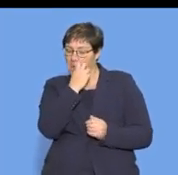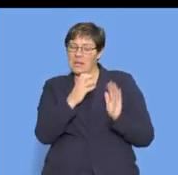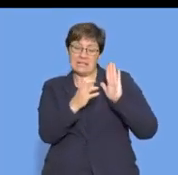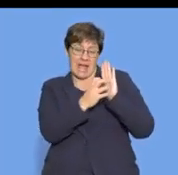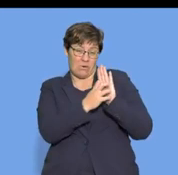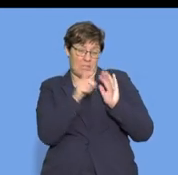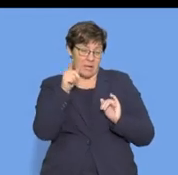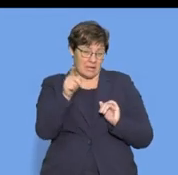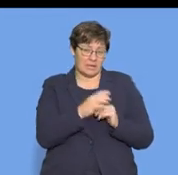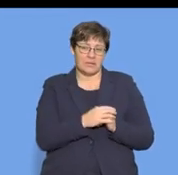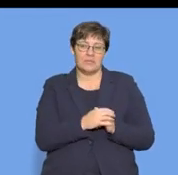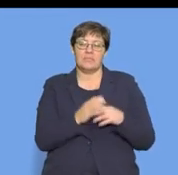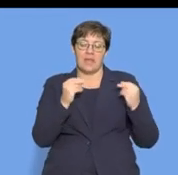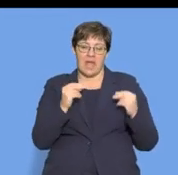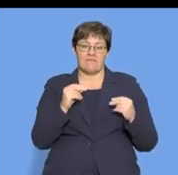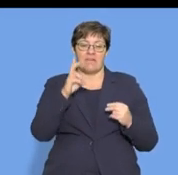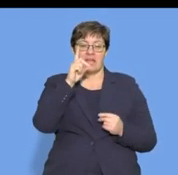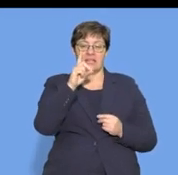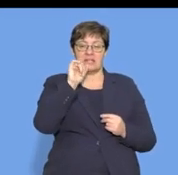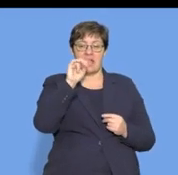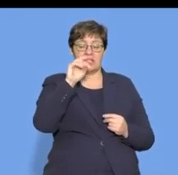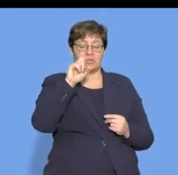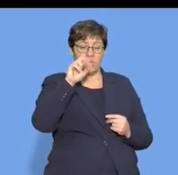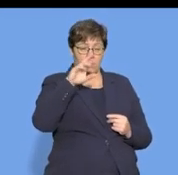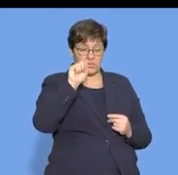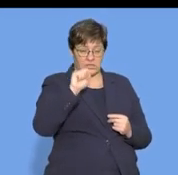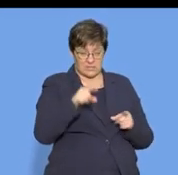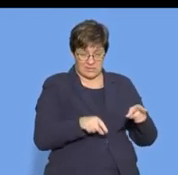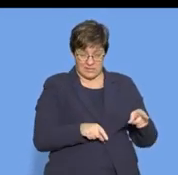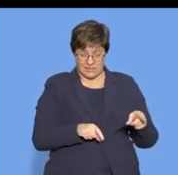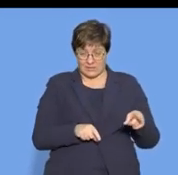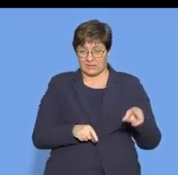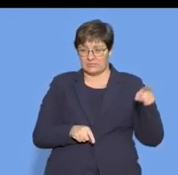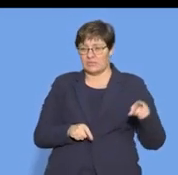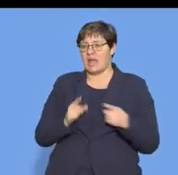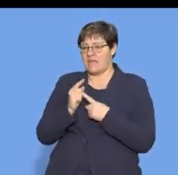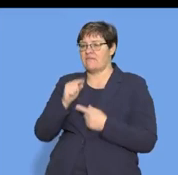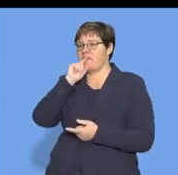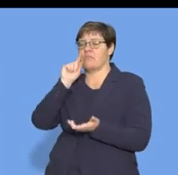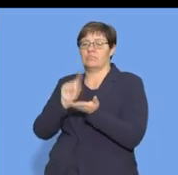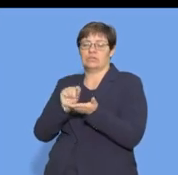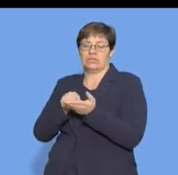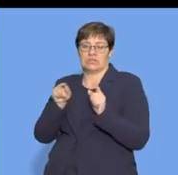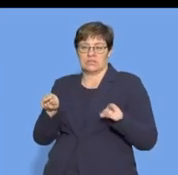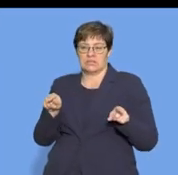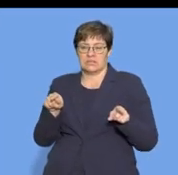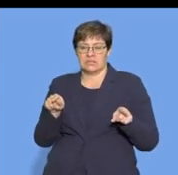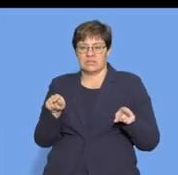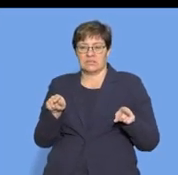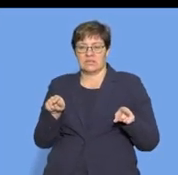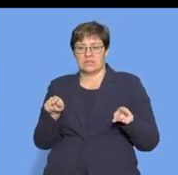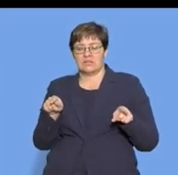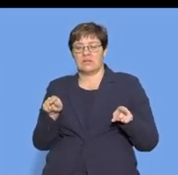diagram here, we can see over here we have dinosaurs, okay, and here we have the pigeon. Right,